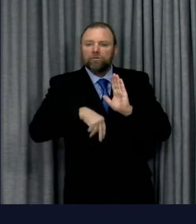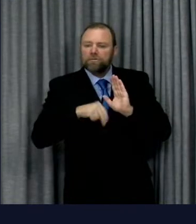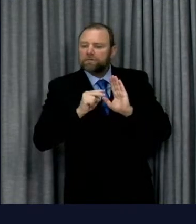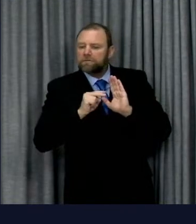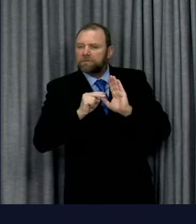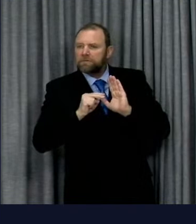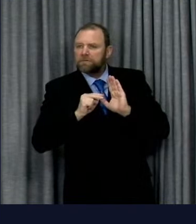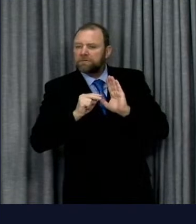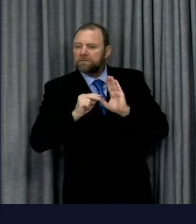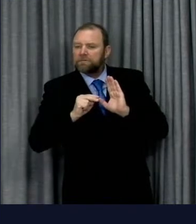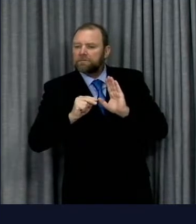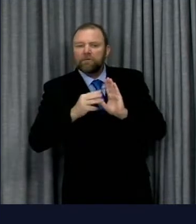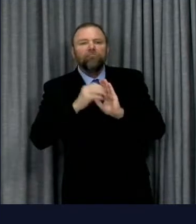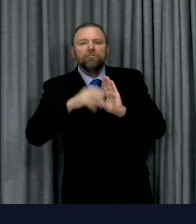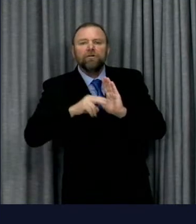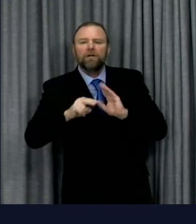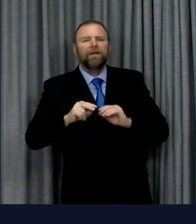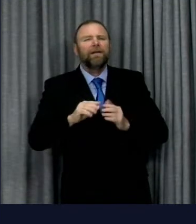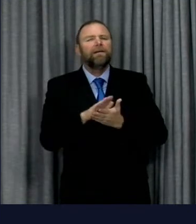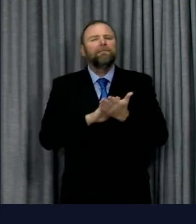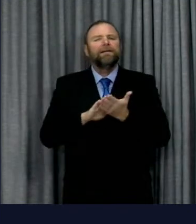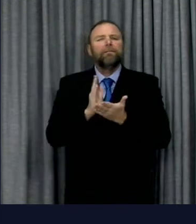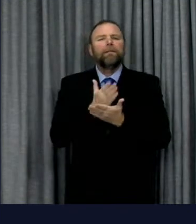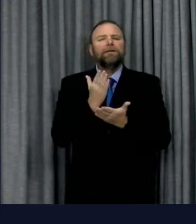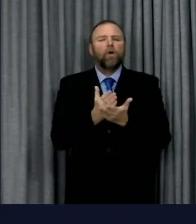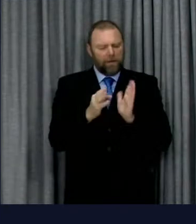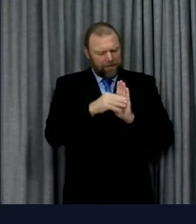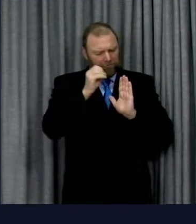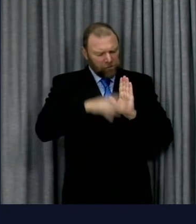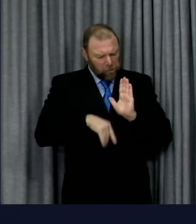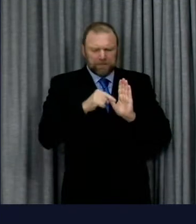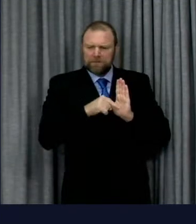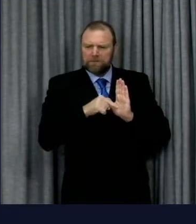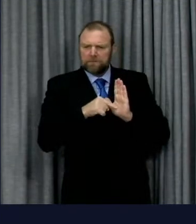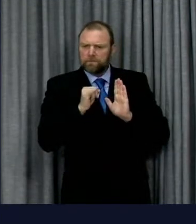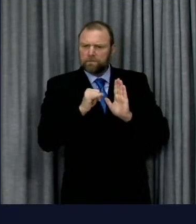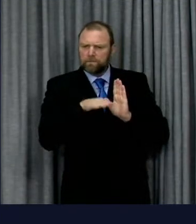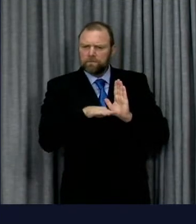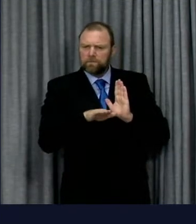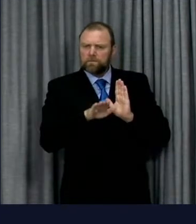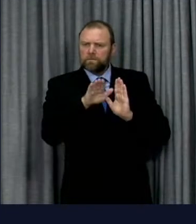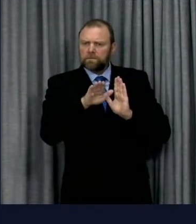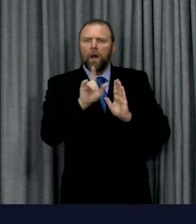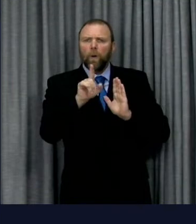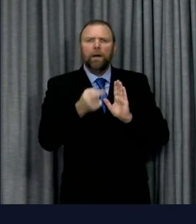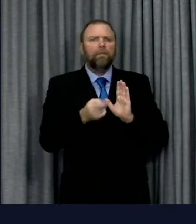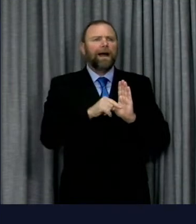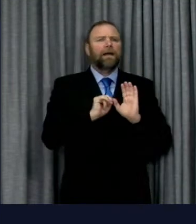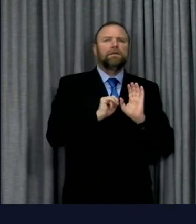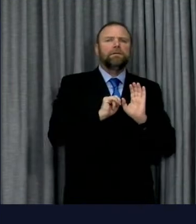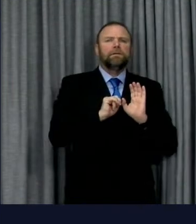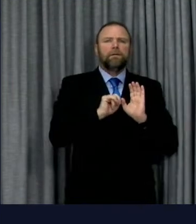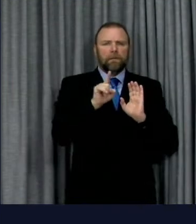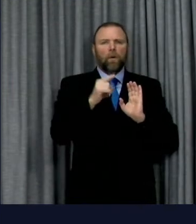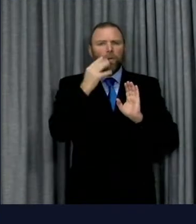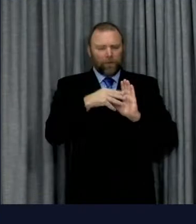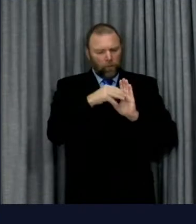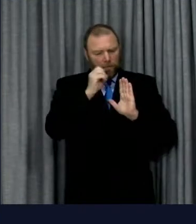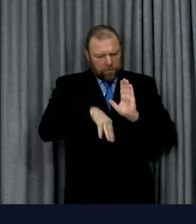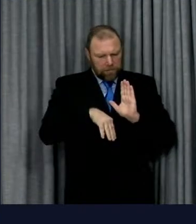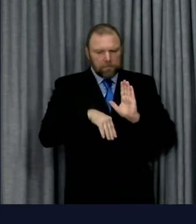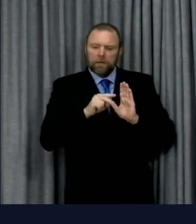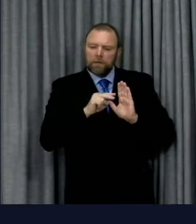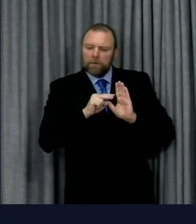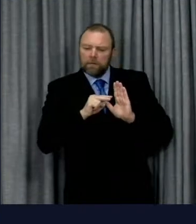to move in the wrong direction, and then when you are satisfied that you can move on to the next